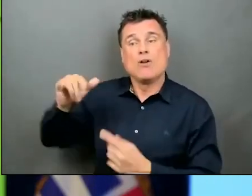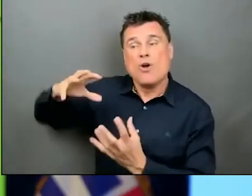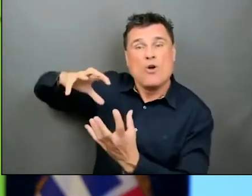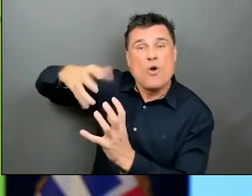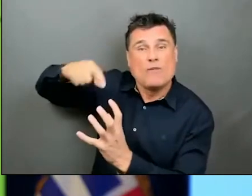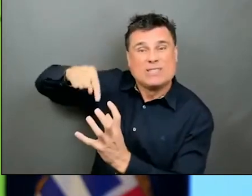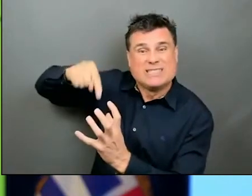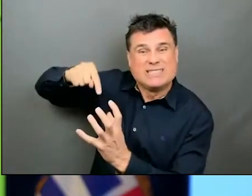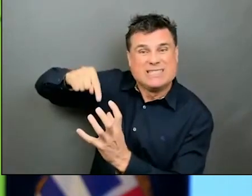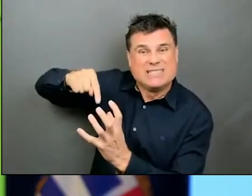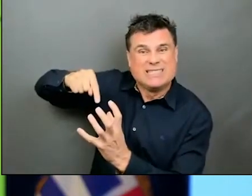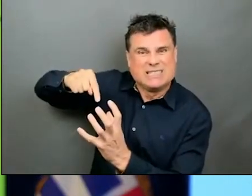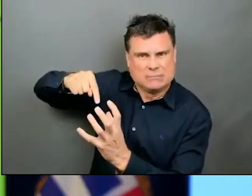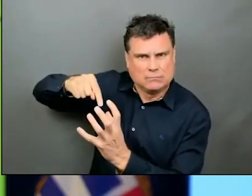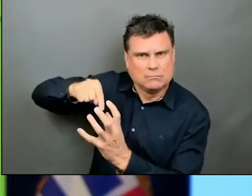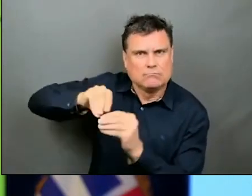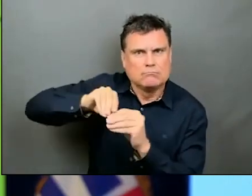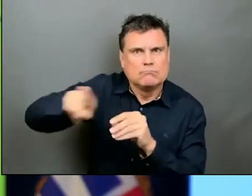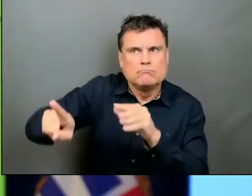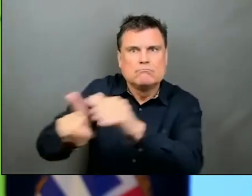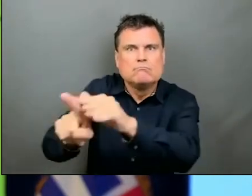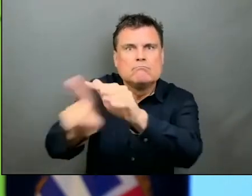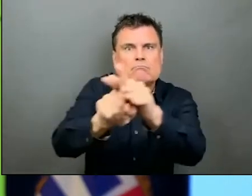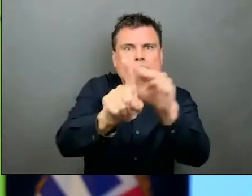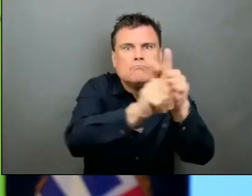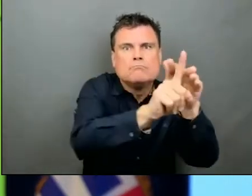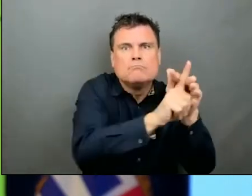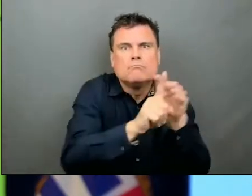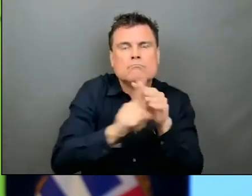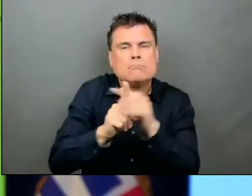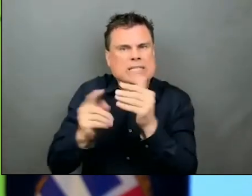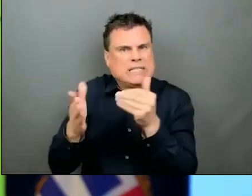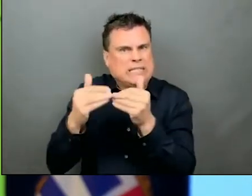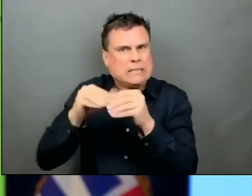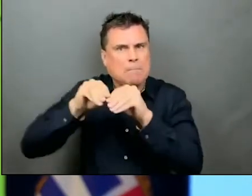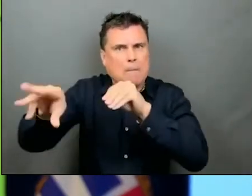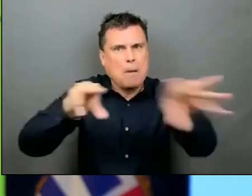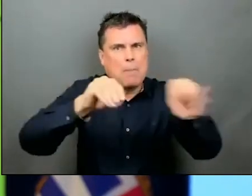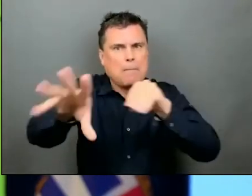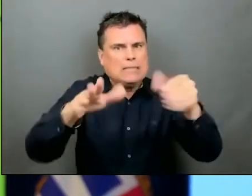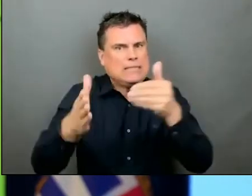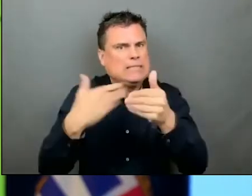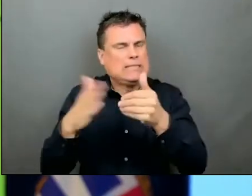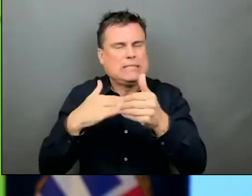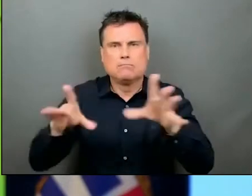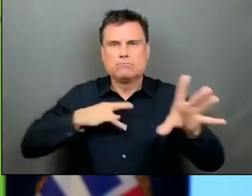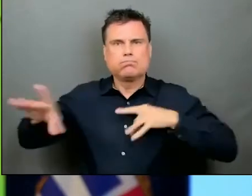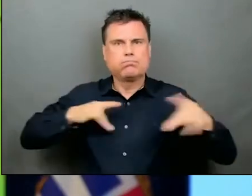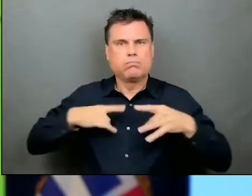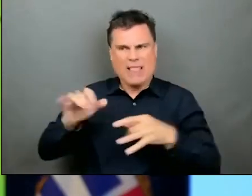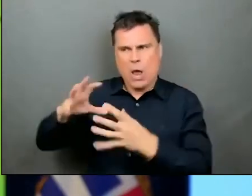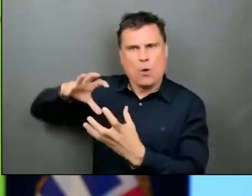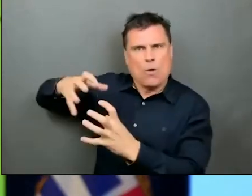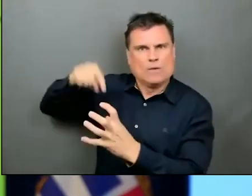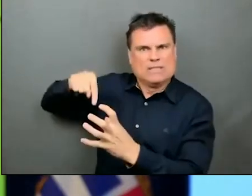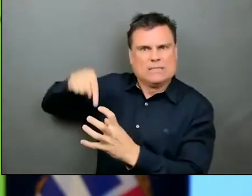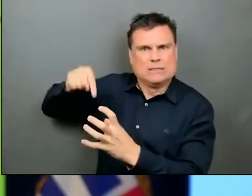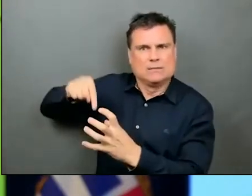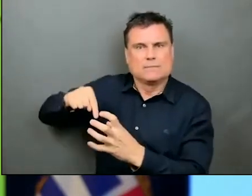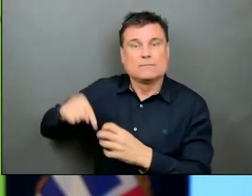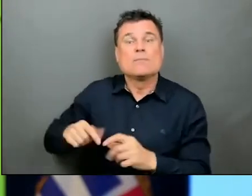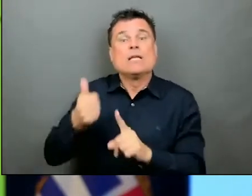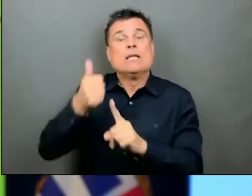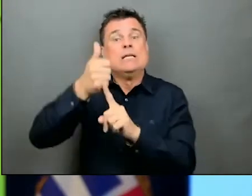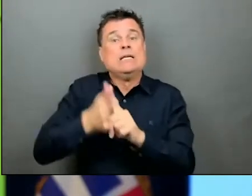communities. These variants are spread much more easily, and each case has a higher chance of infecting